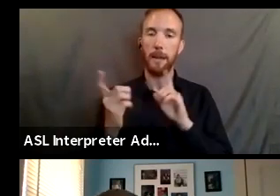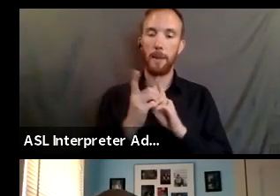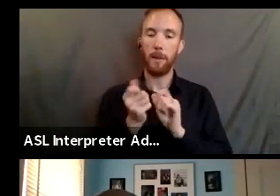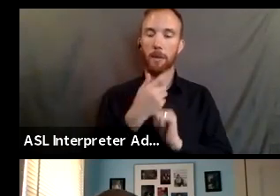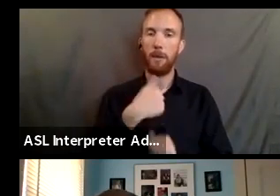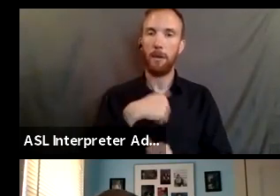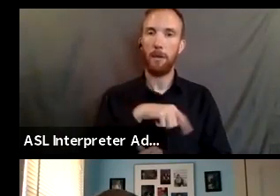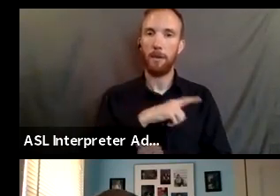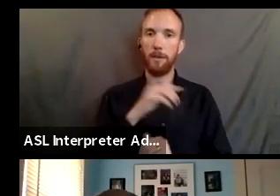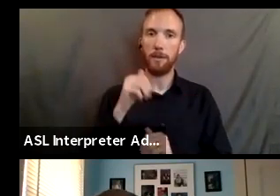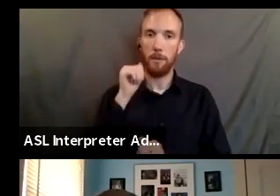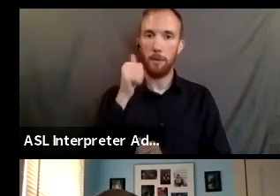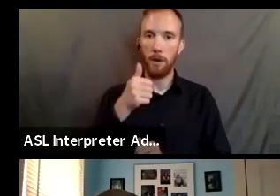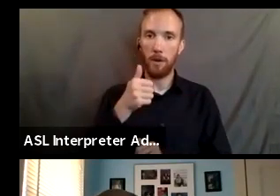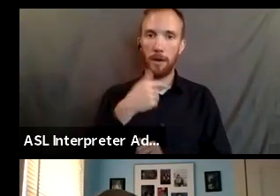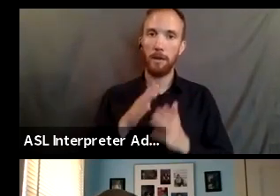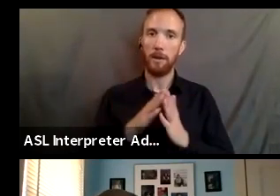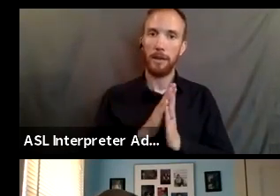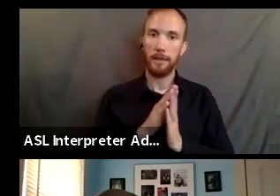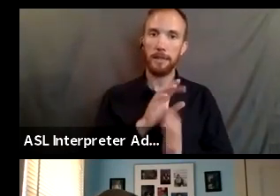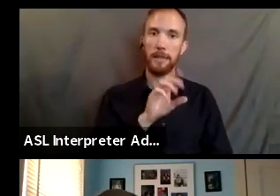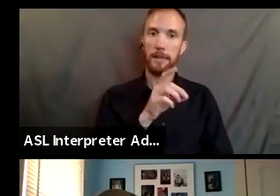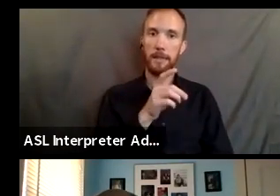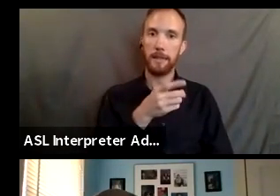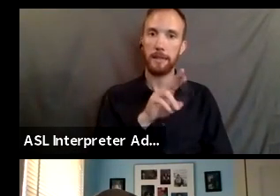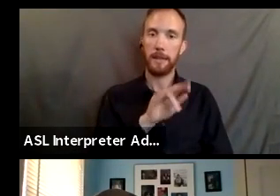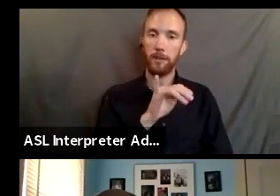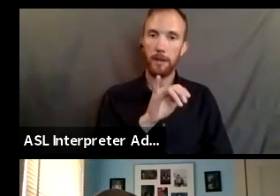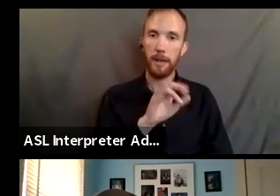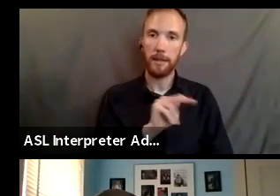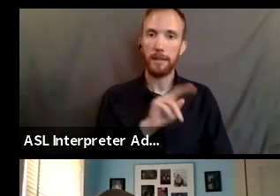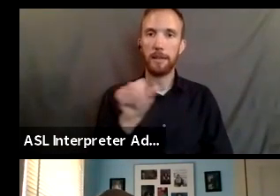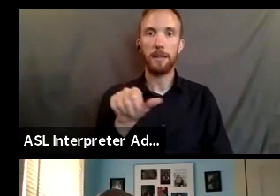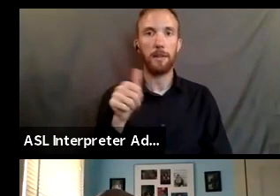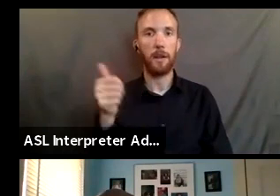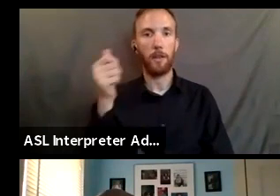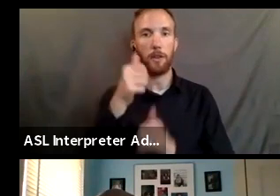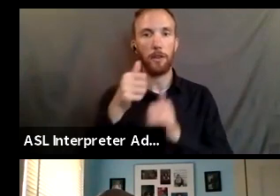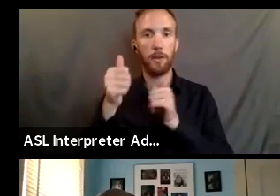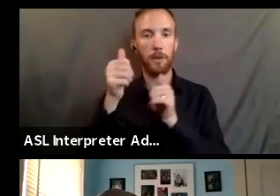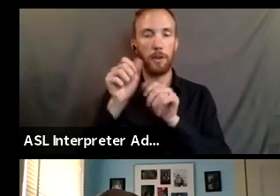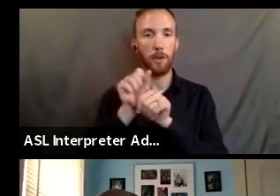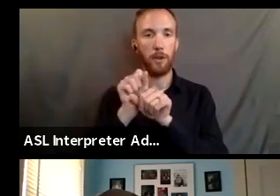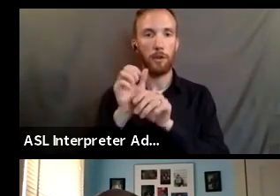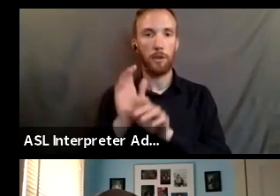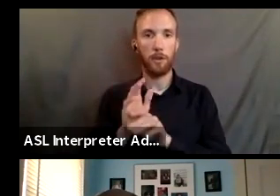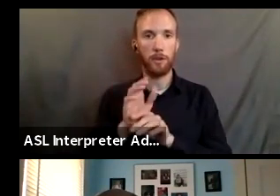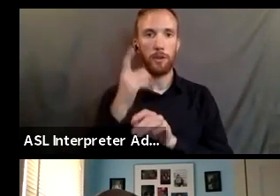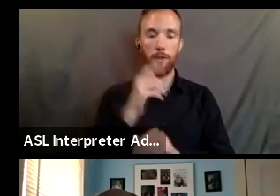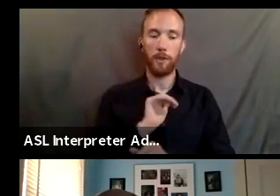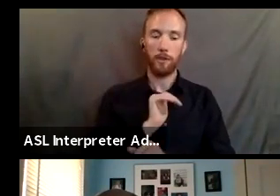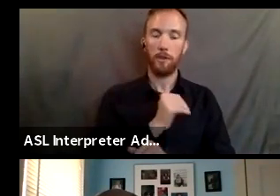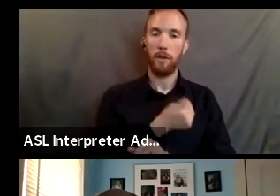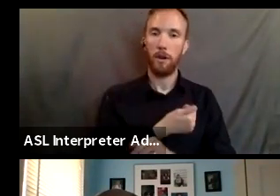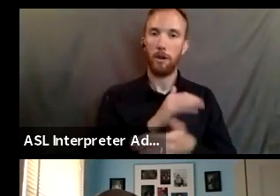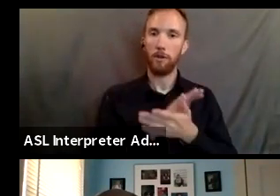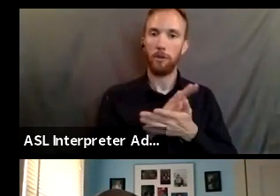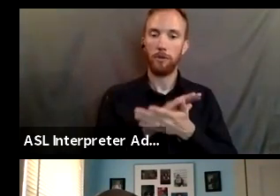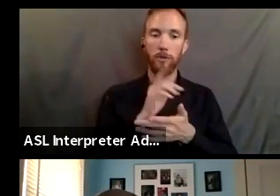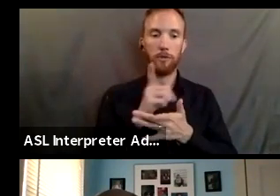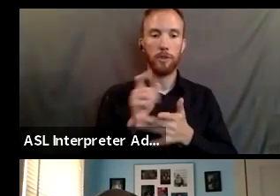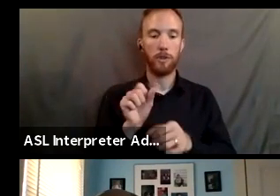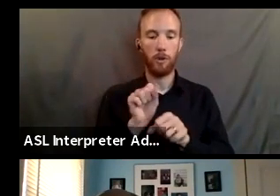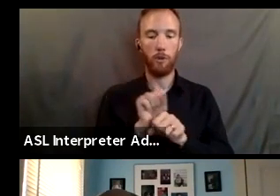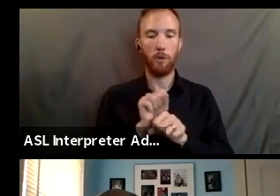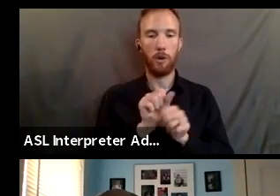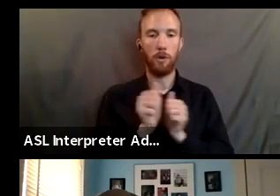jackson chief mcdade and cts administrators on behalf of orozco pulaski and greely to work with us parents